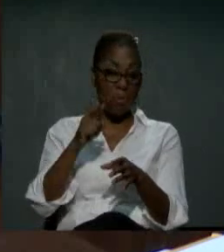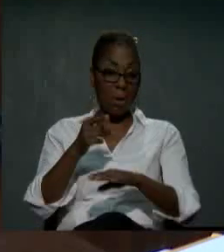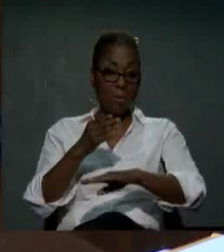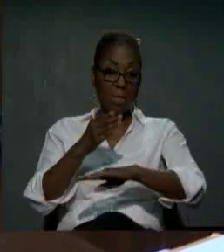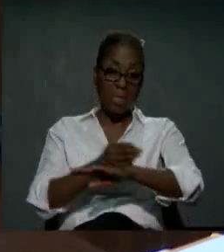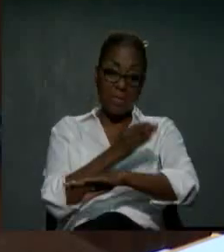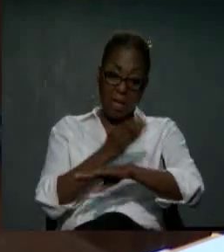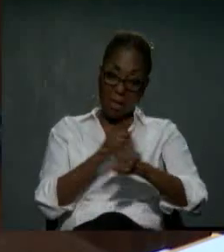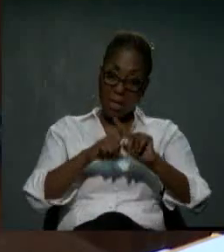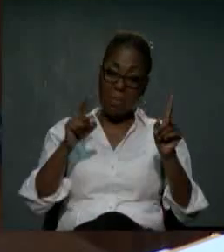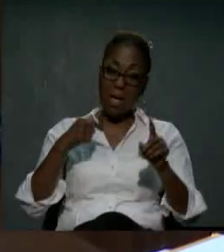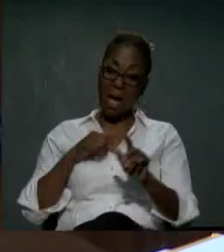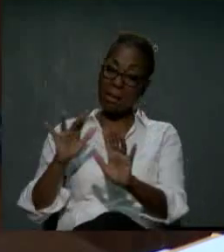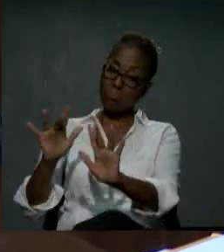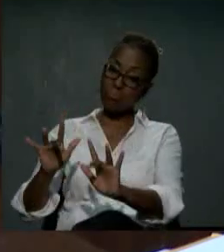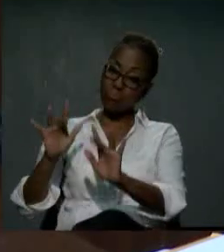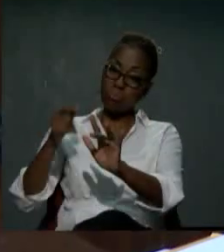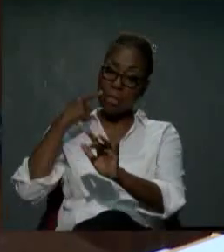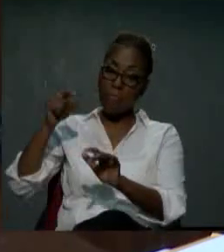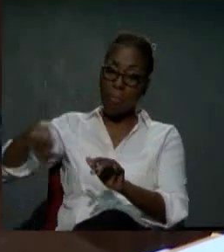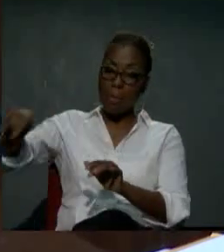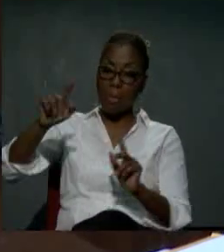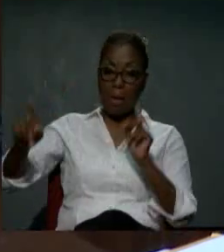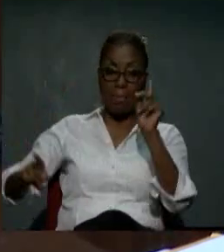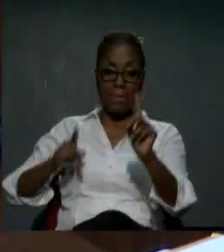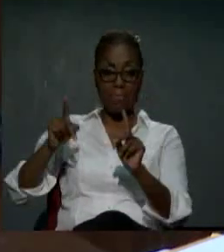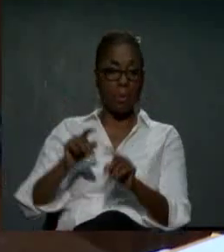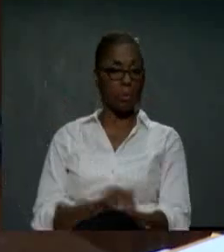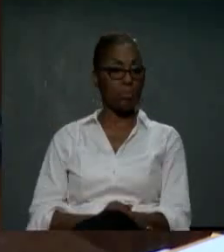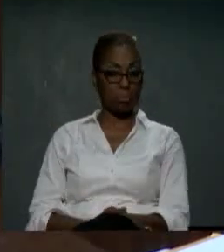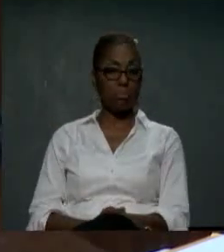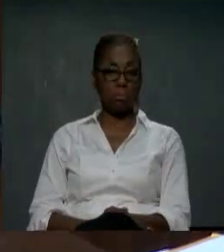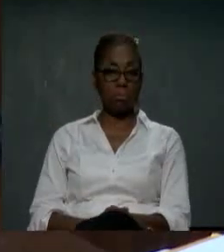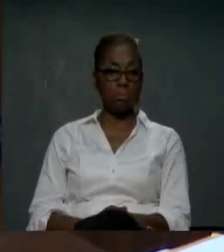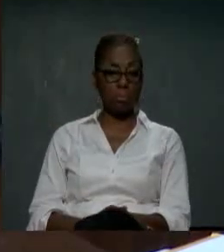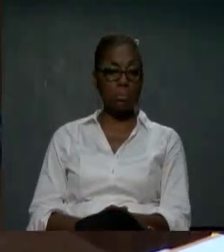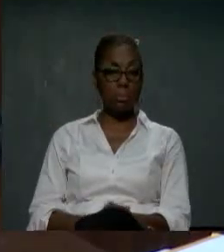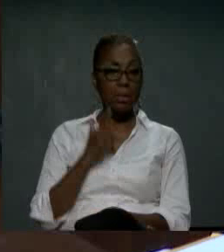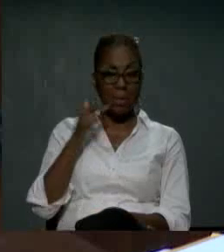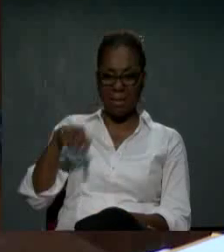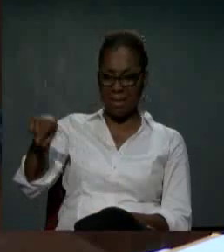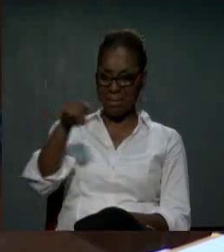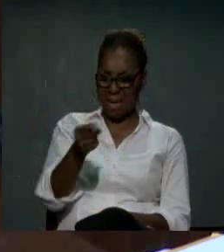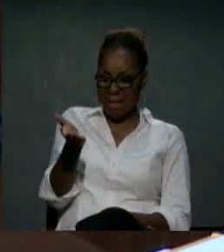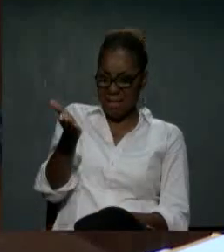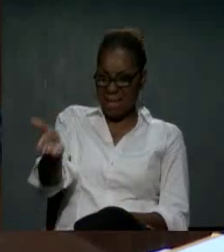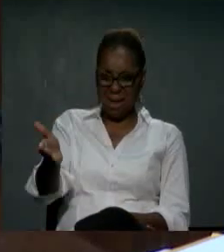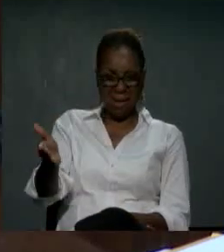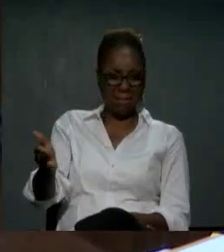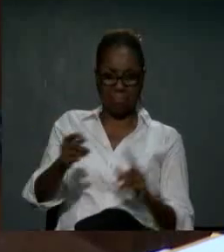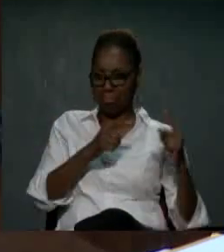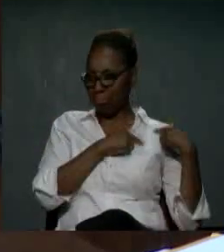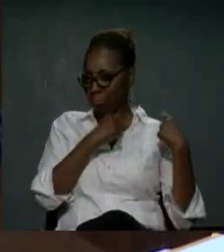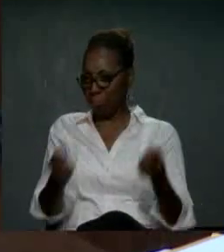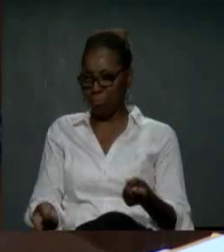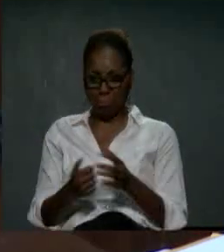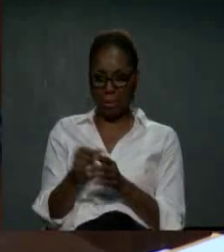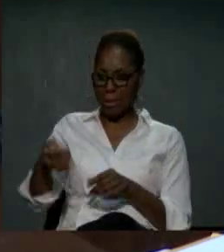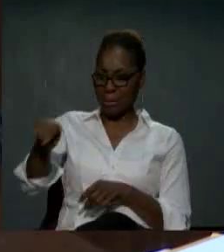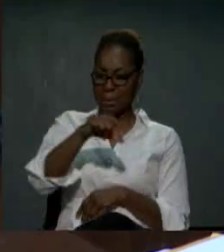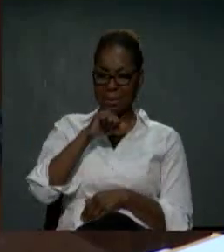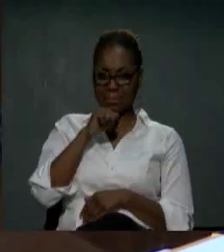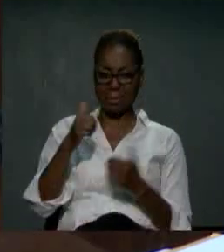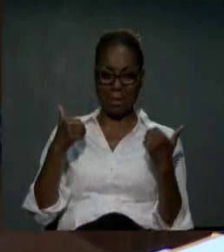I also feel for the people downstream when they've been there all the time and they don't have